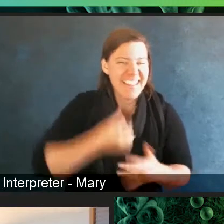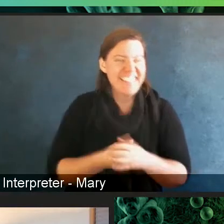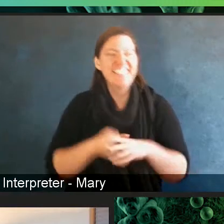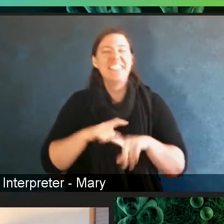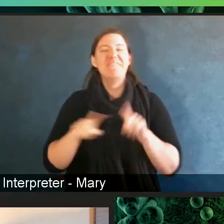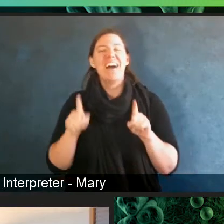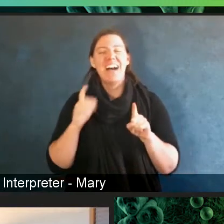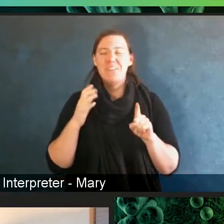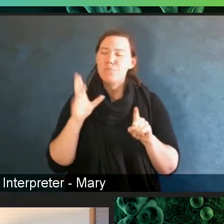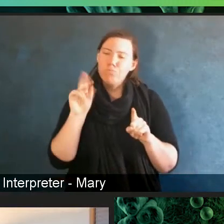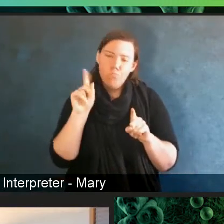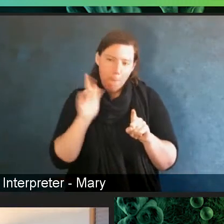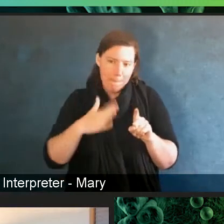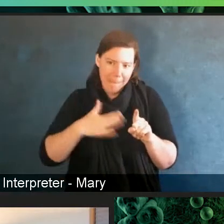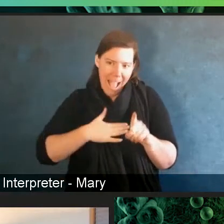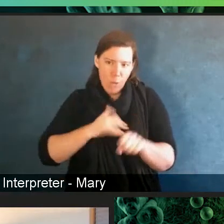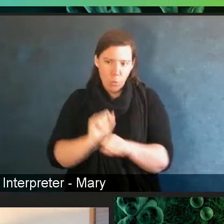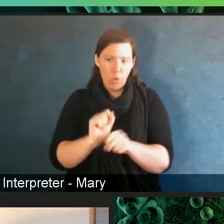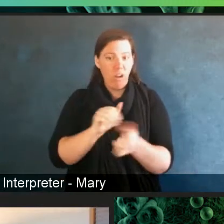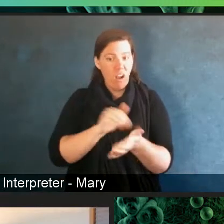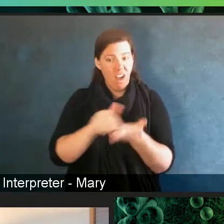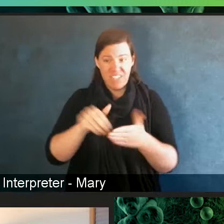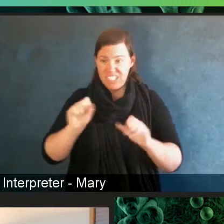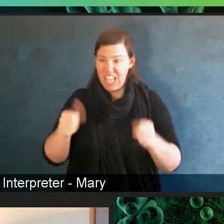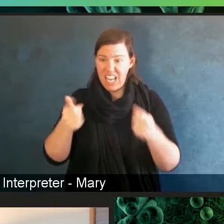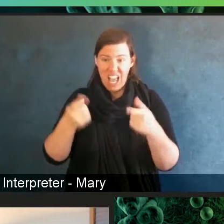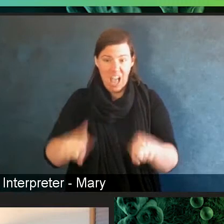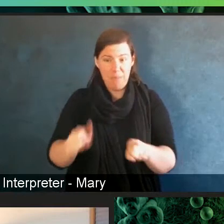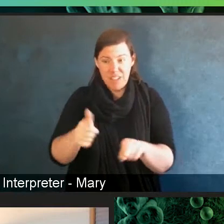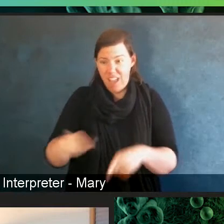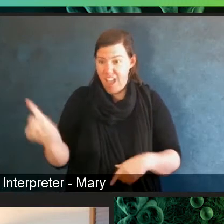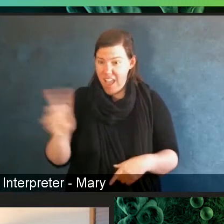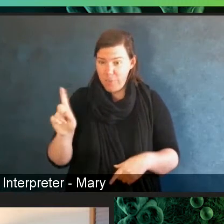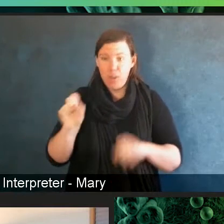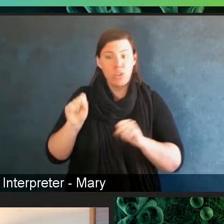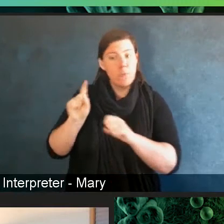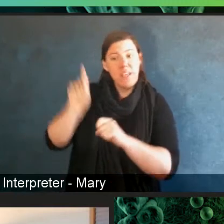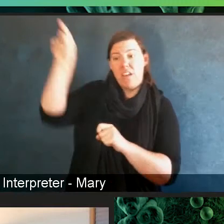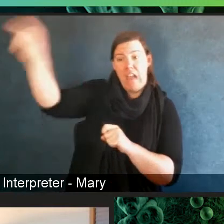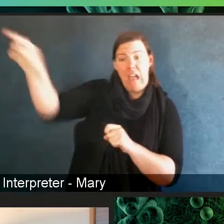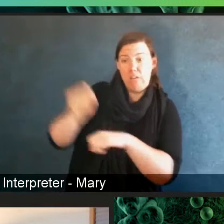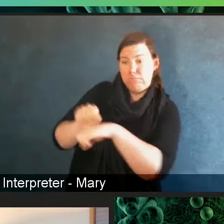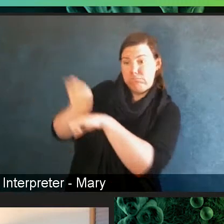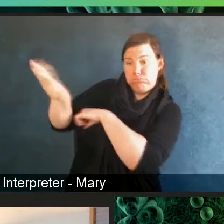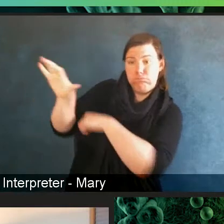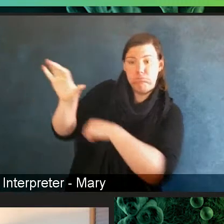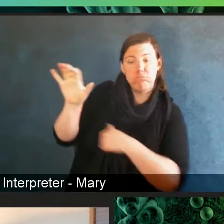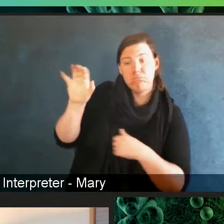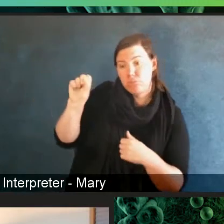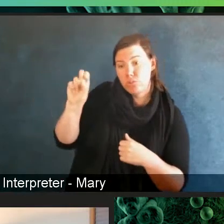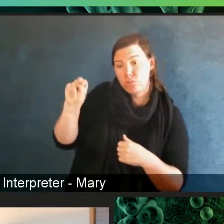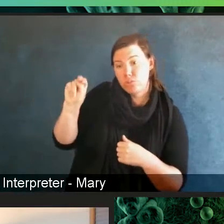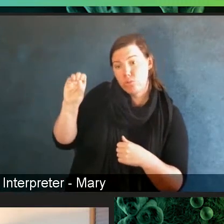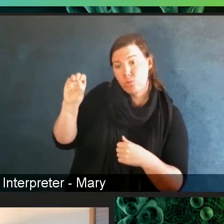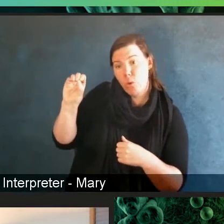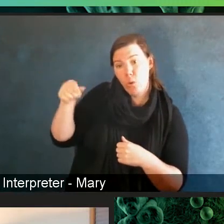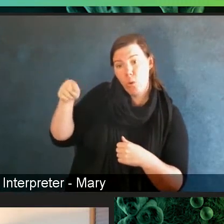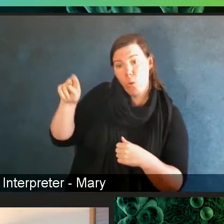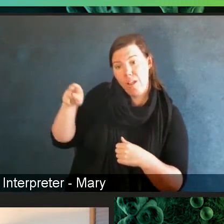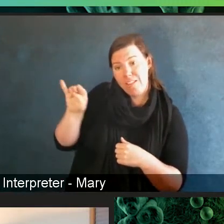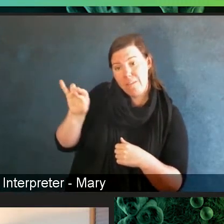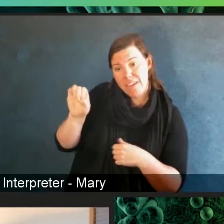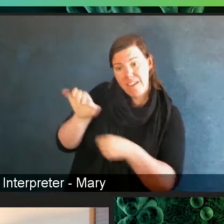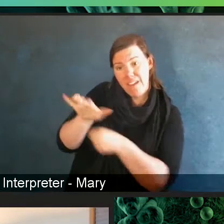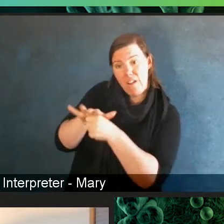could happen anywhere. We could be on the Snoqualmie Pass interacting virtually with people at the Hutch working in labs and move our science